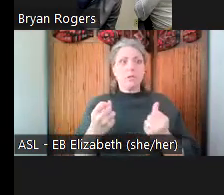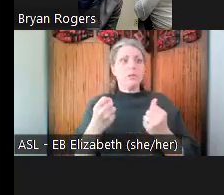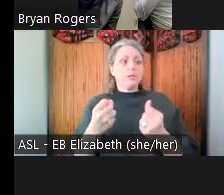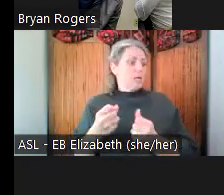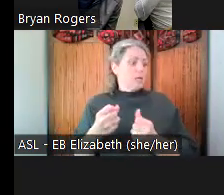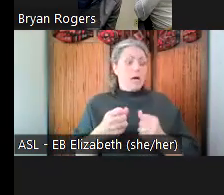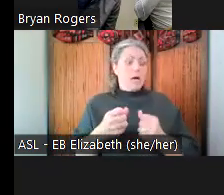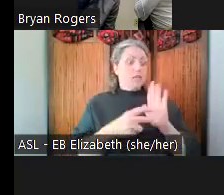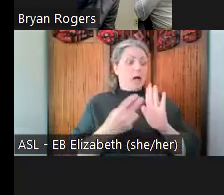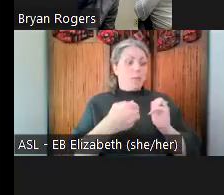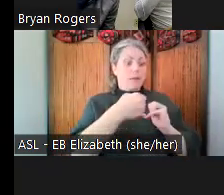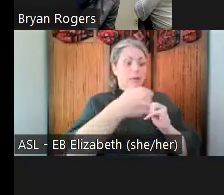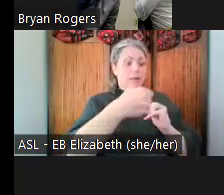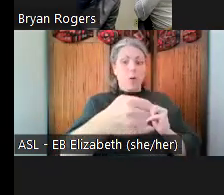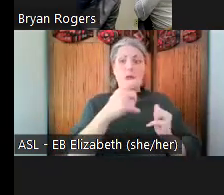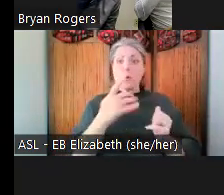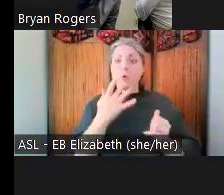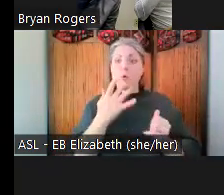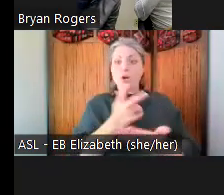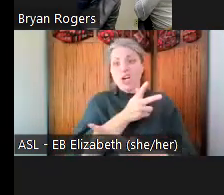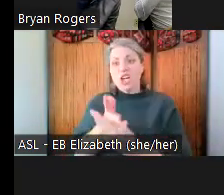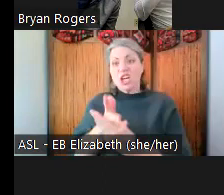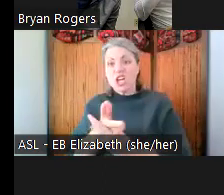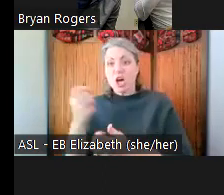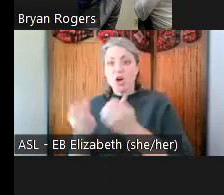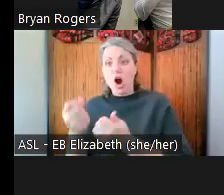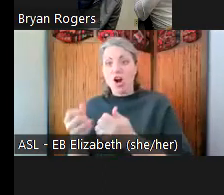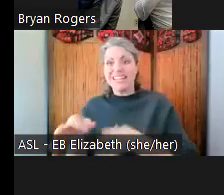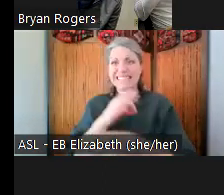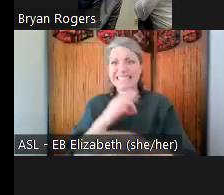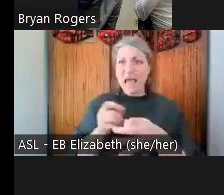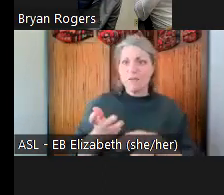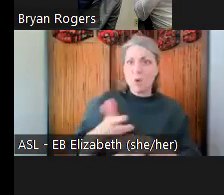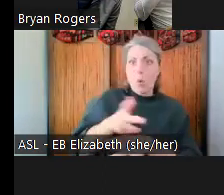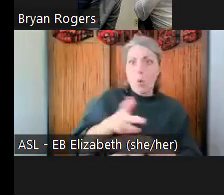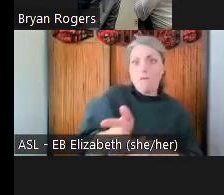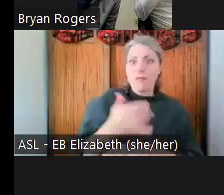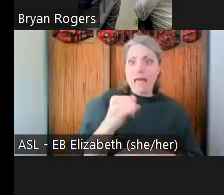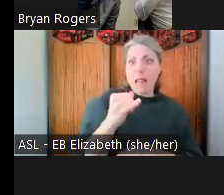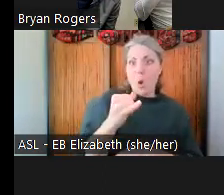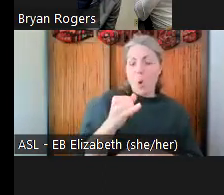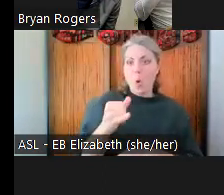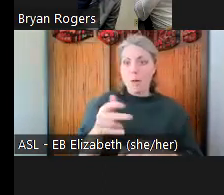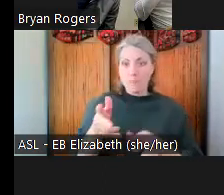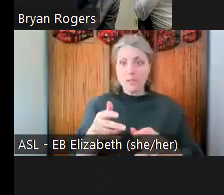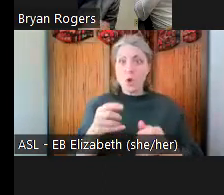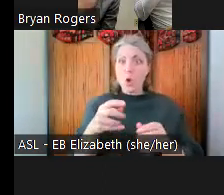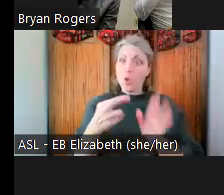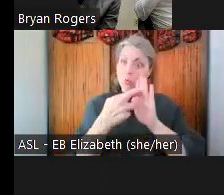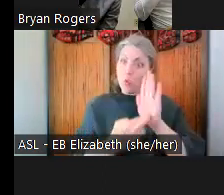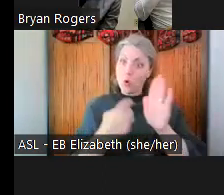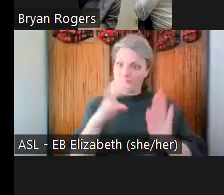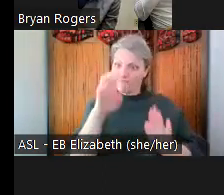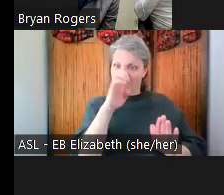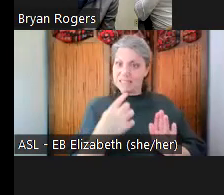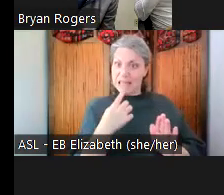If we weren't there, they would sideswipe a vehicle sooner than going over that double yellow because that's the rule. So trying to